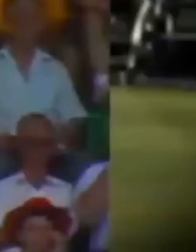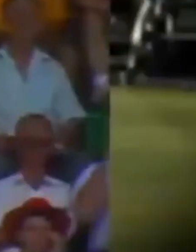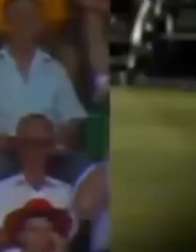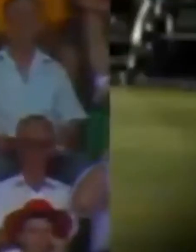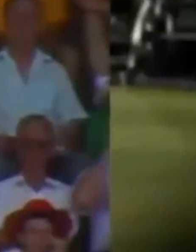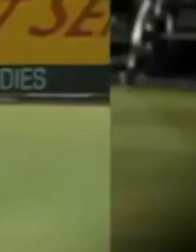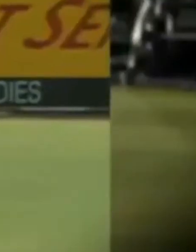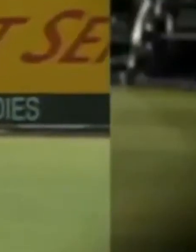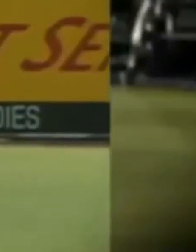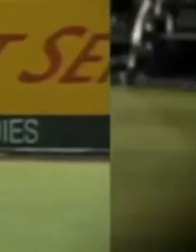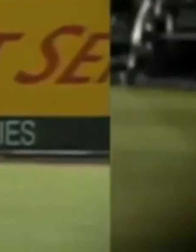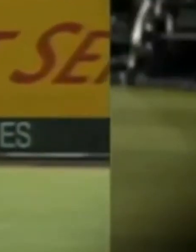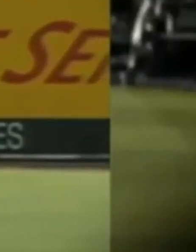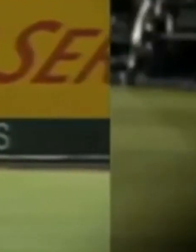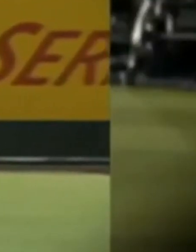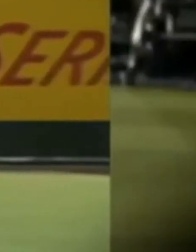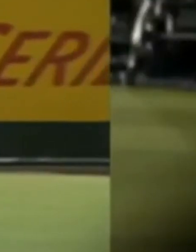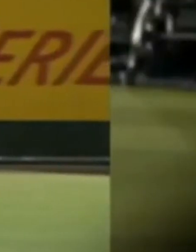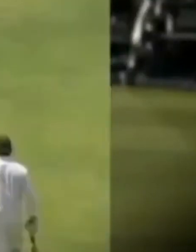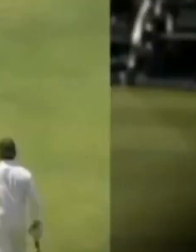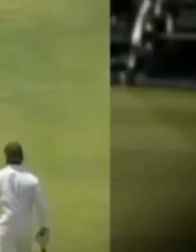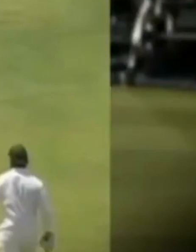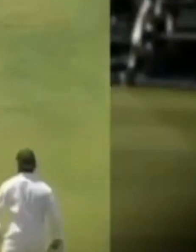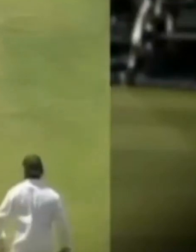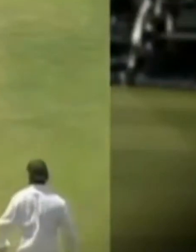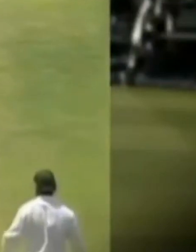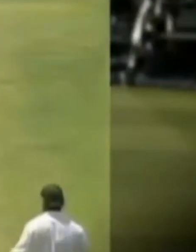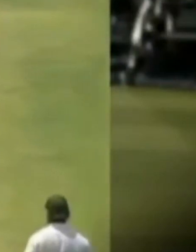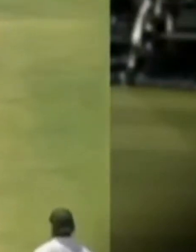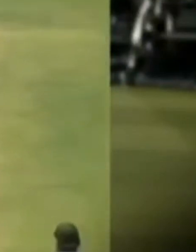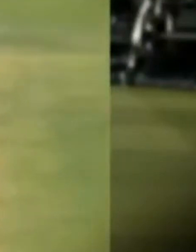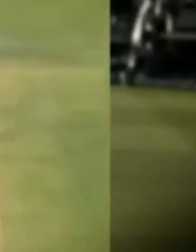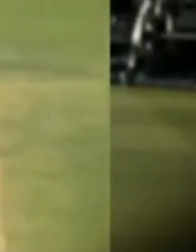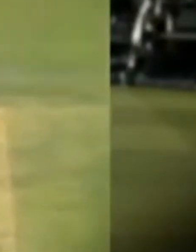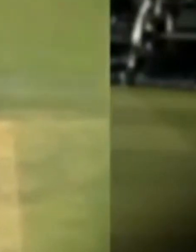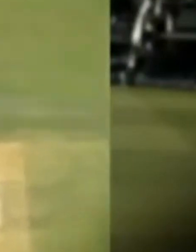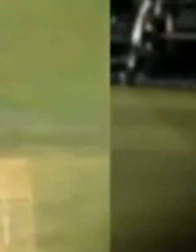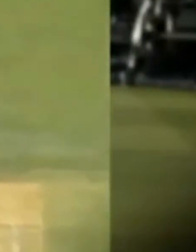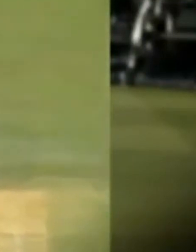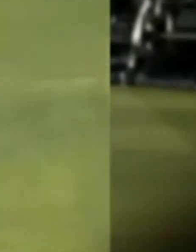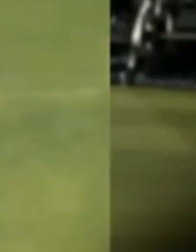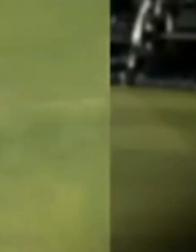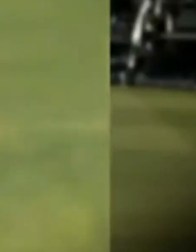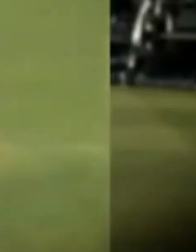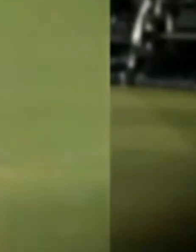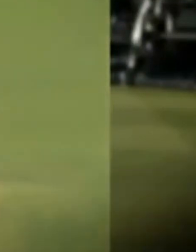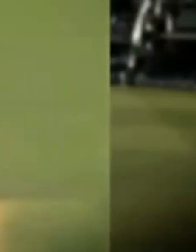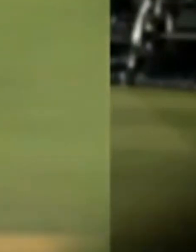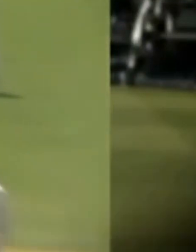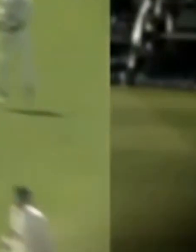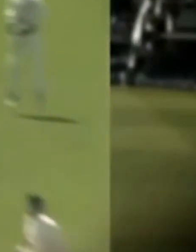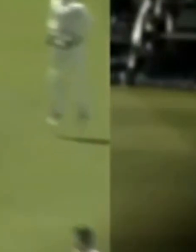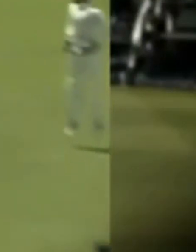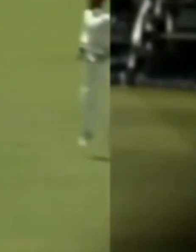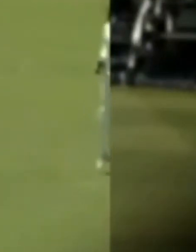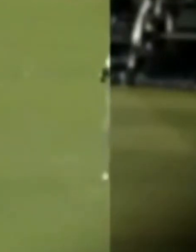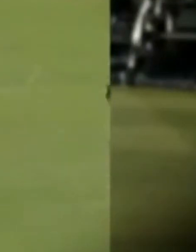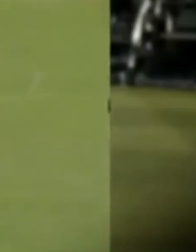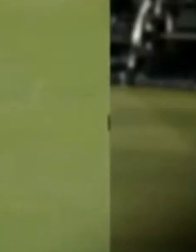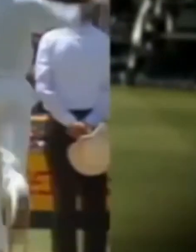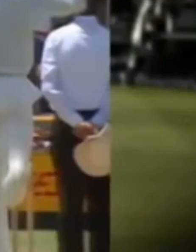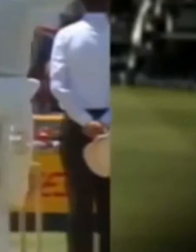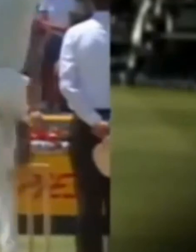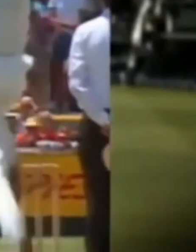for attention, but he's getting the attention. So I'm just giving him back the attention he required, which he needs. So I can